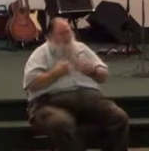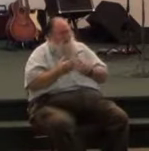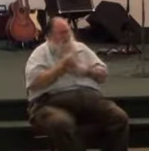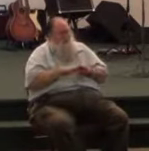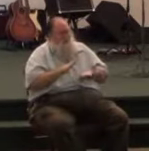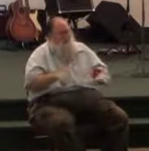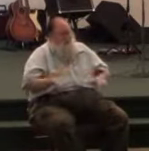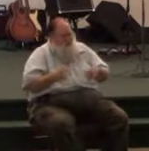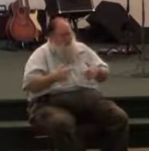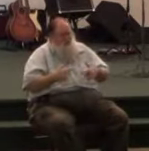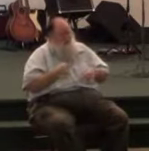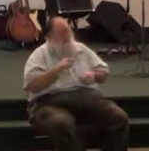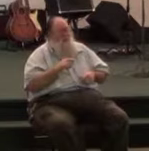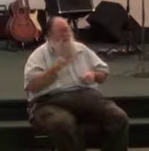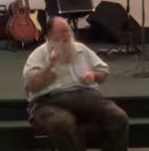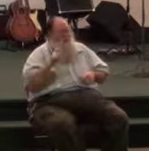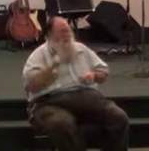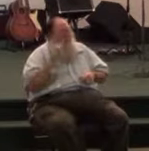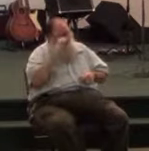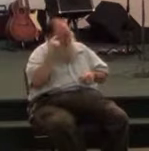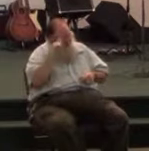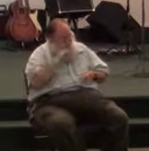your life, you need to be looking for the hole in the wall.